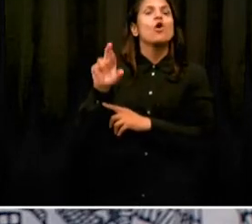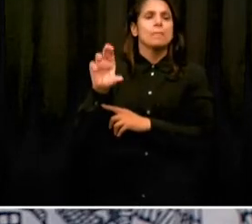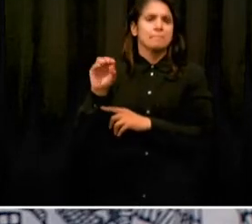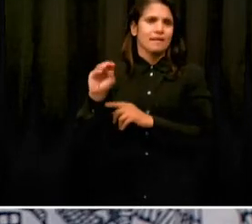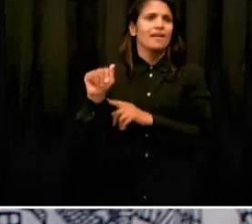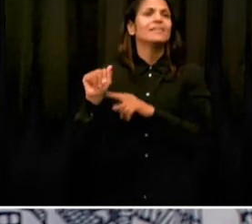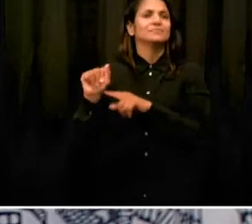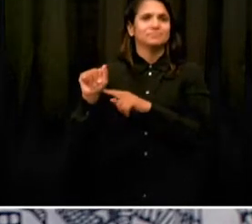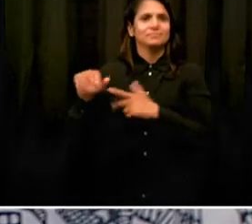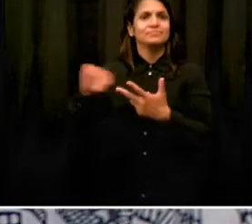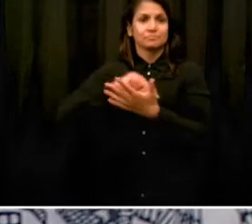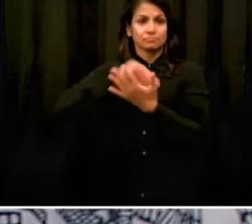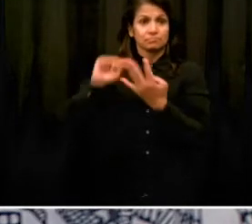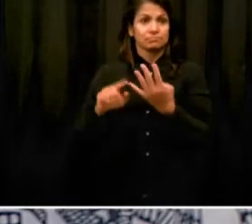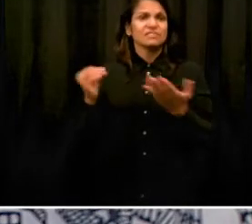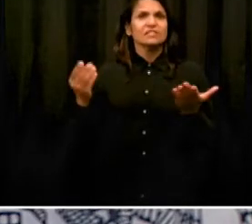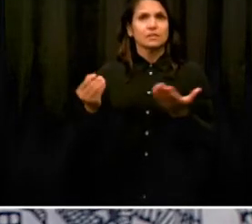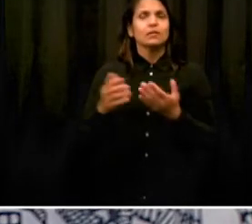Wins.